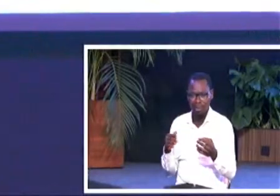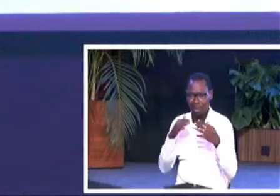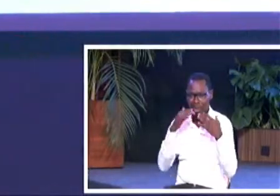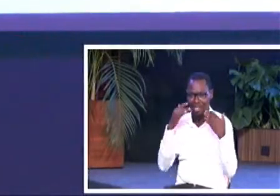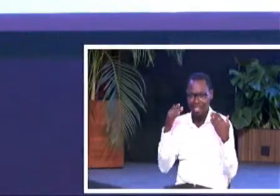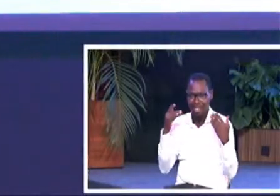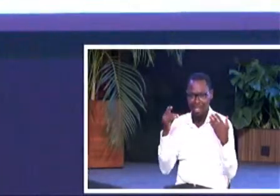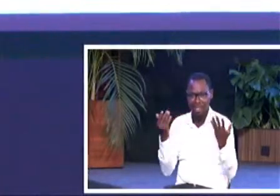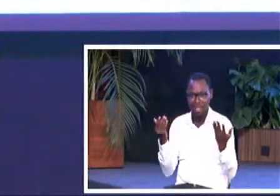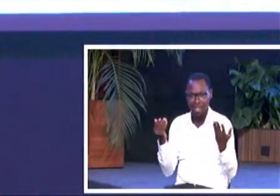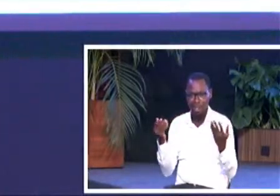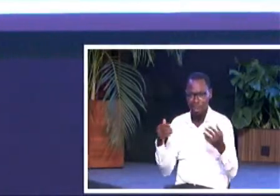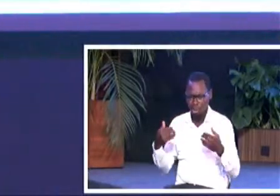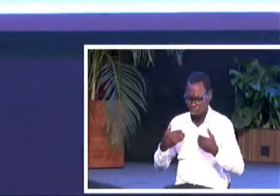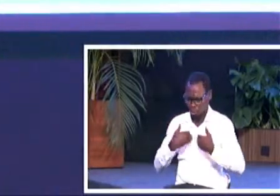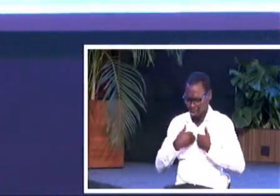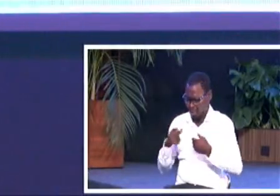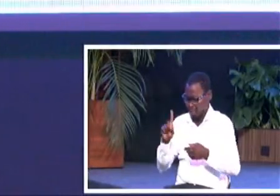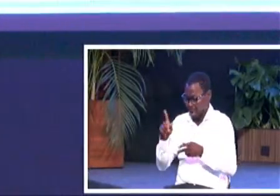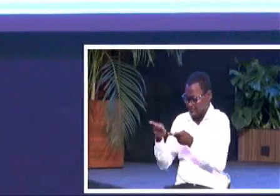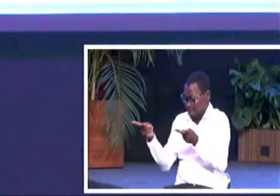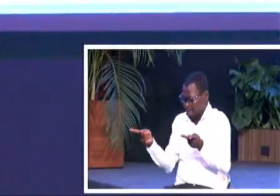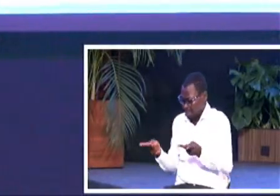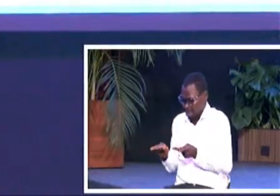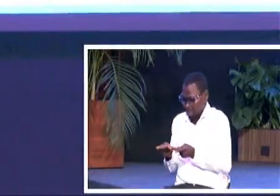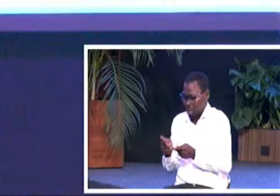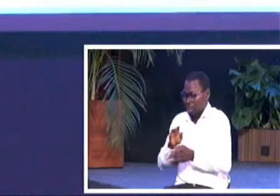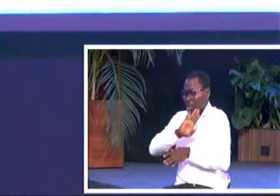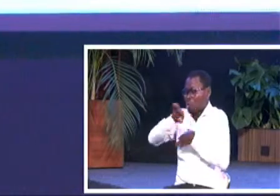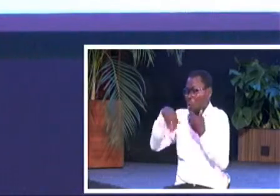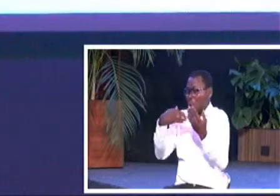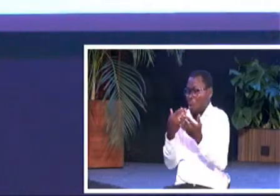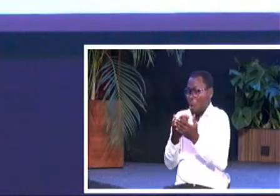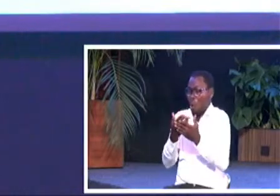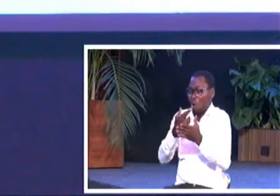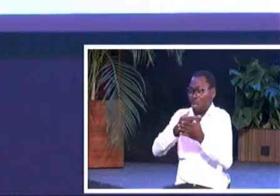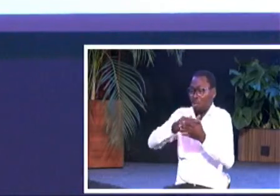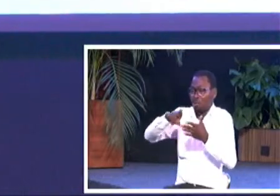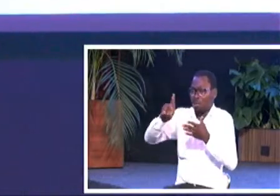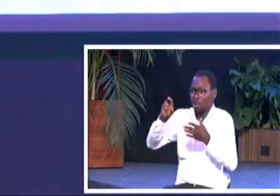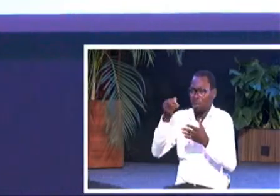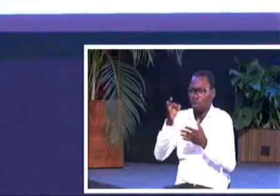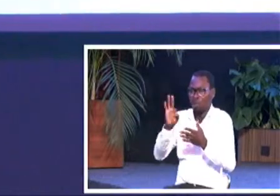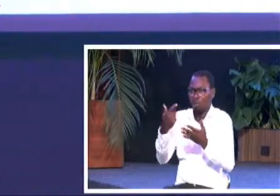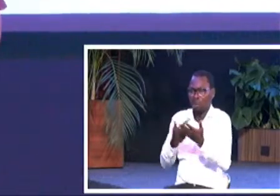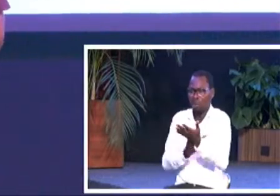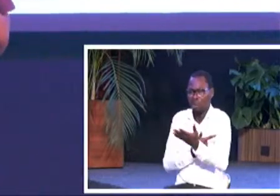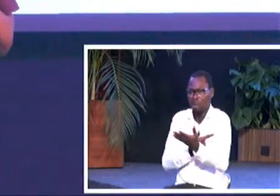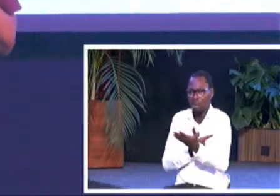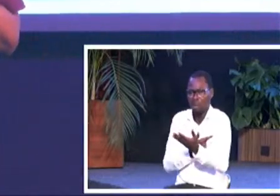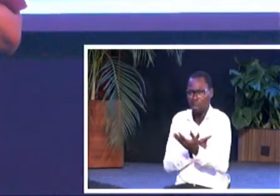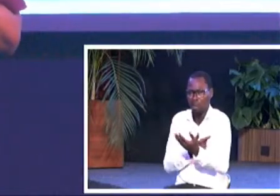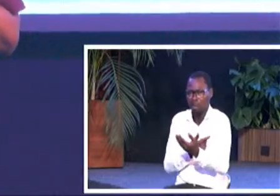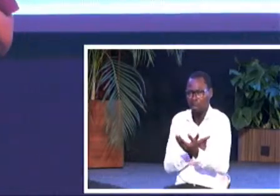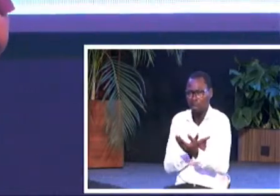You have central points in all the regions of Ghana.